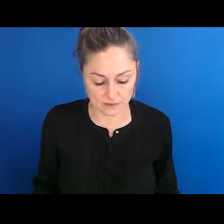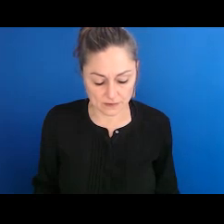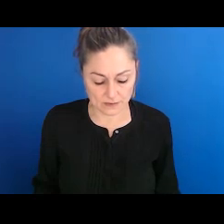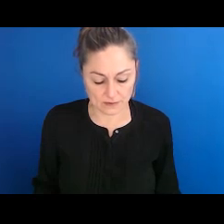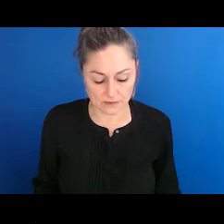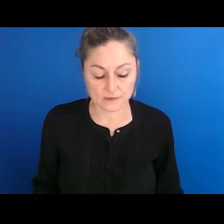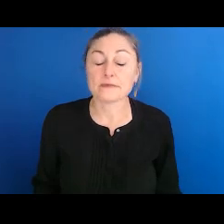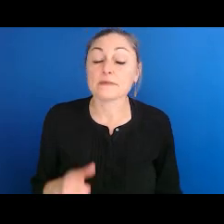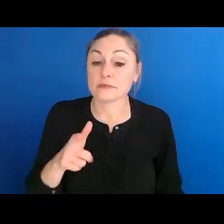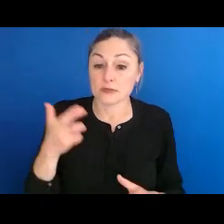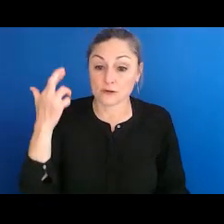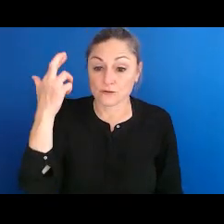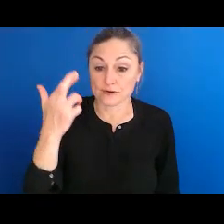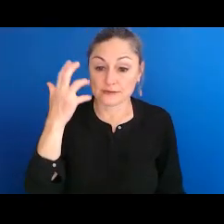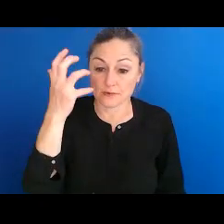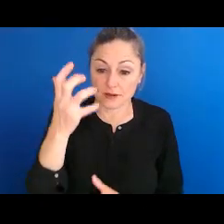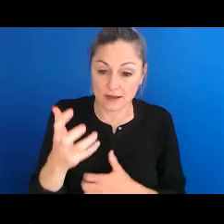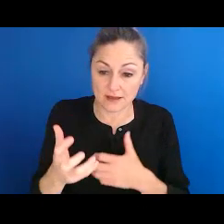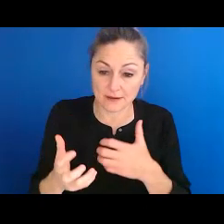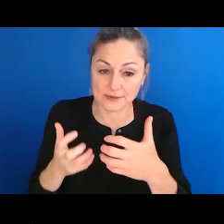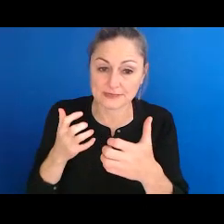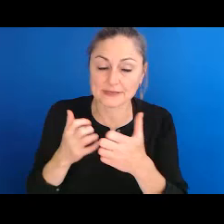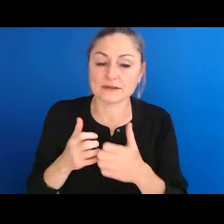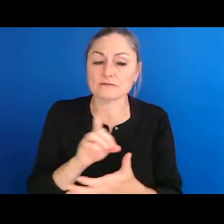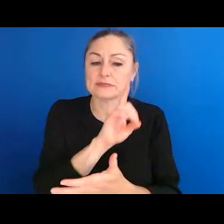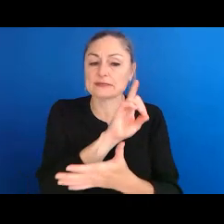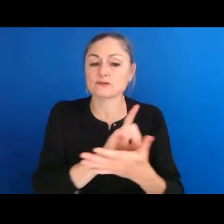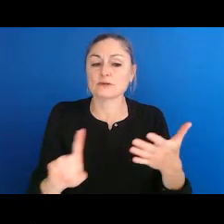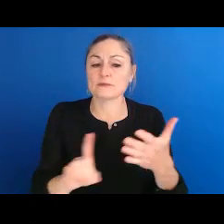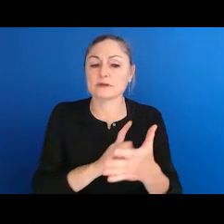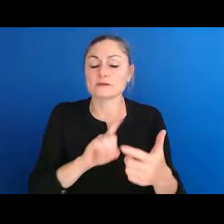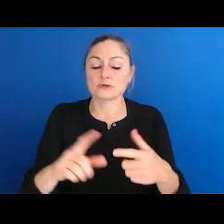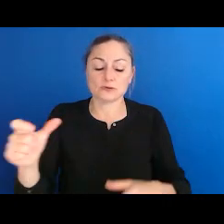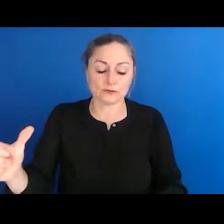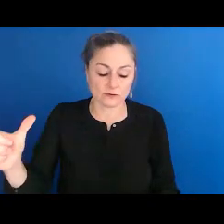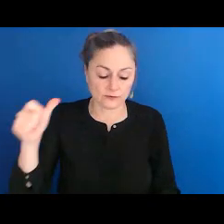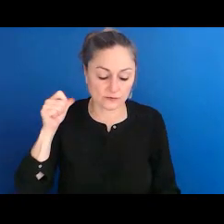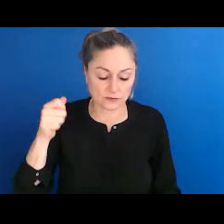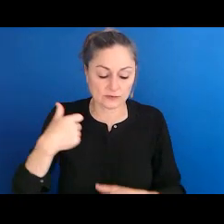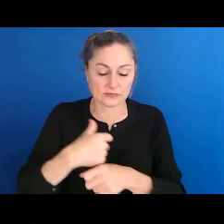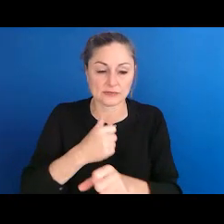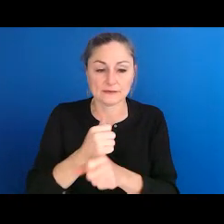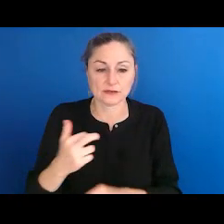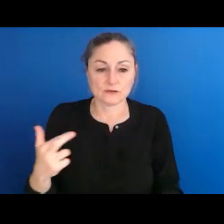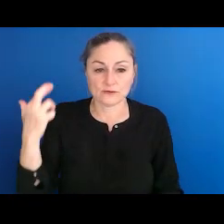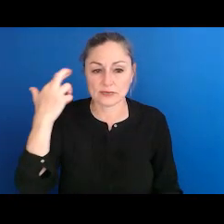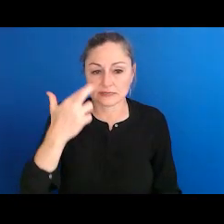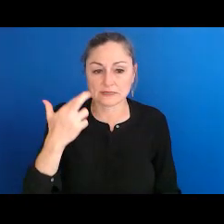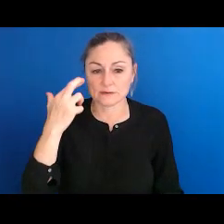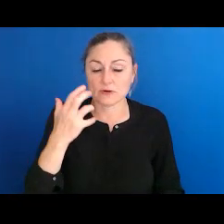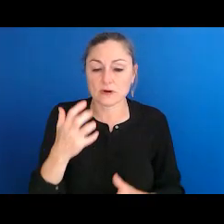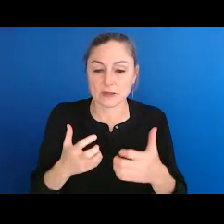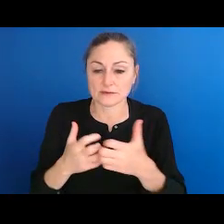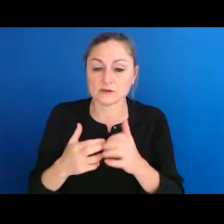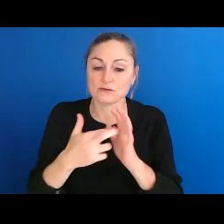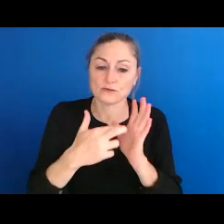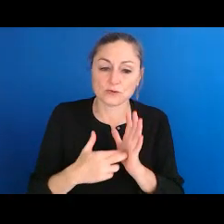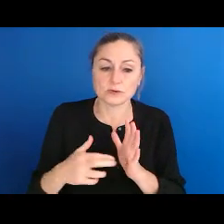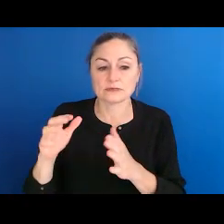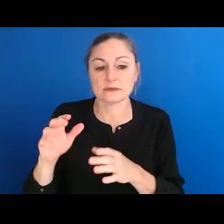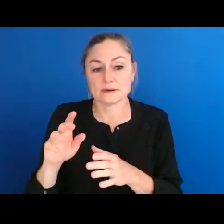Reasonable accommodations. So it would be discriminatory to refuse to make reasonable accommodations in rules, policies, practices,